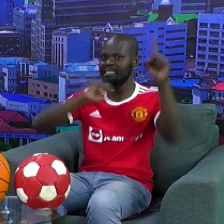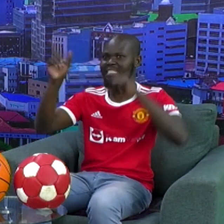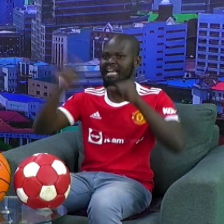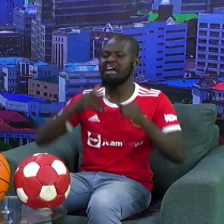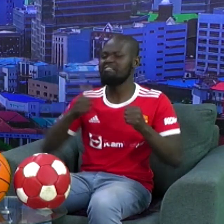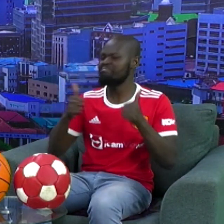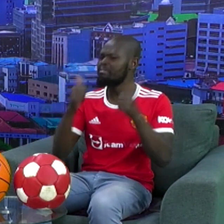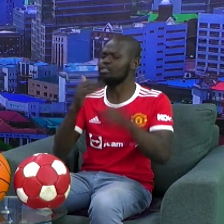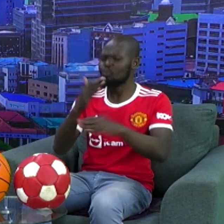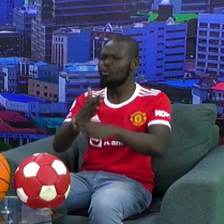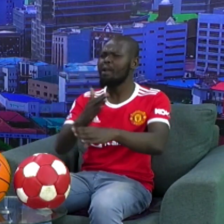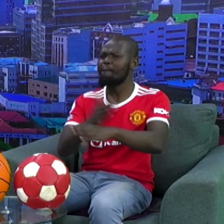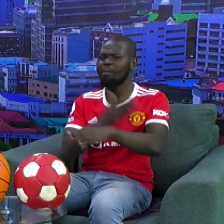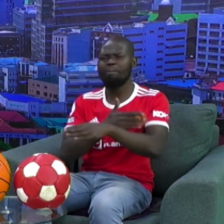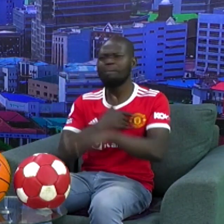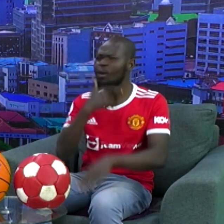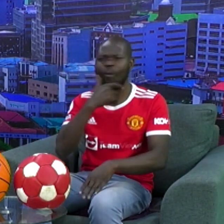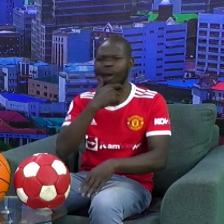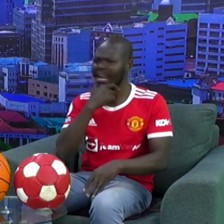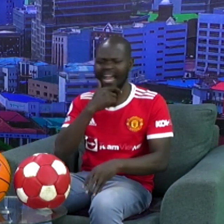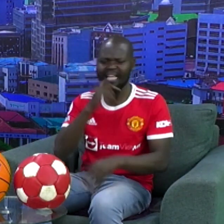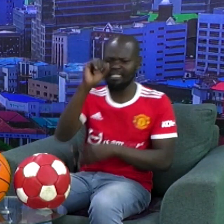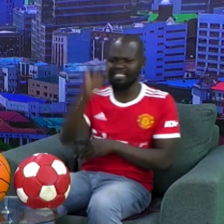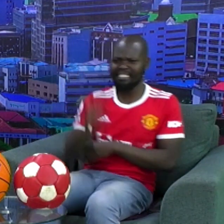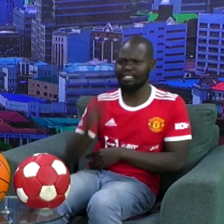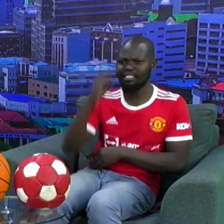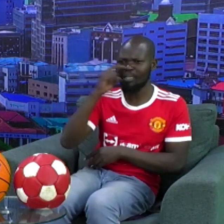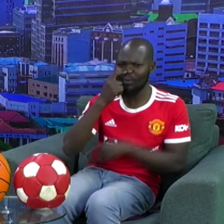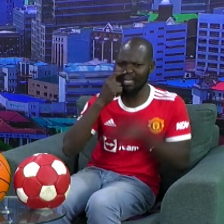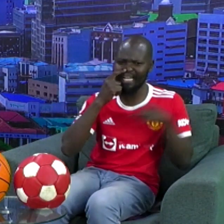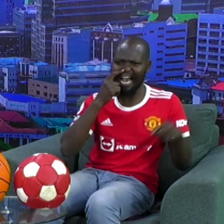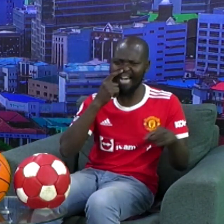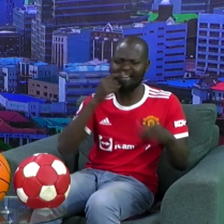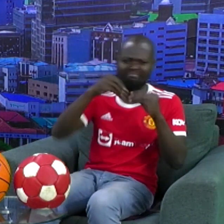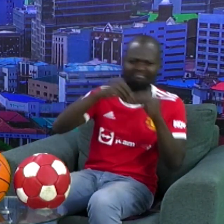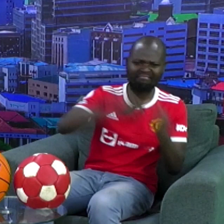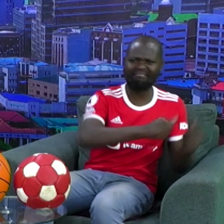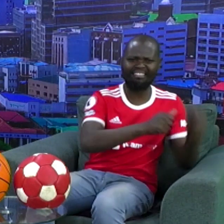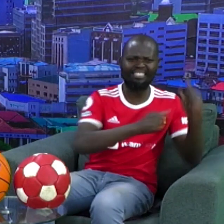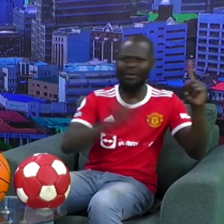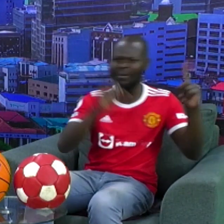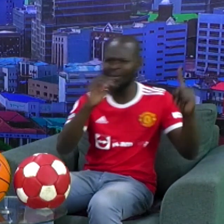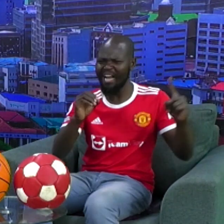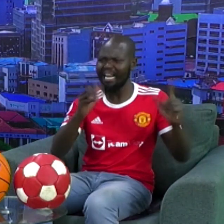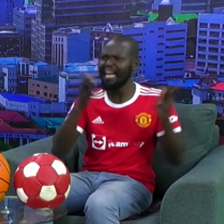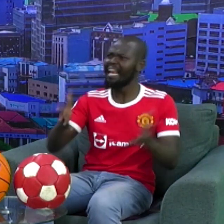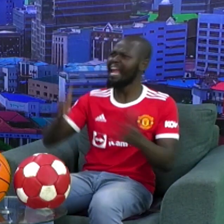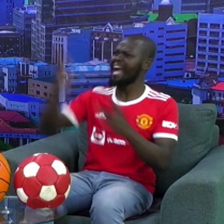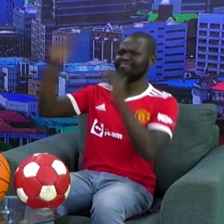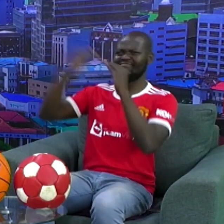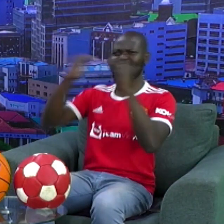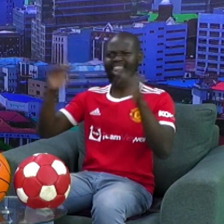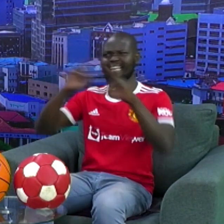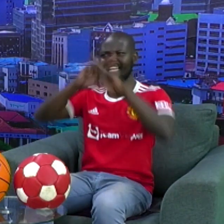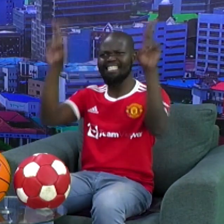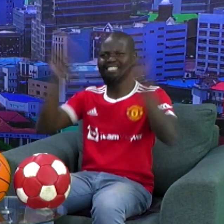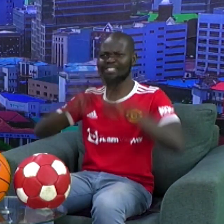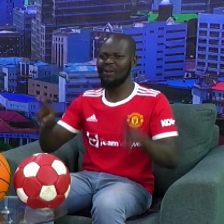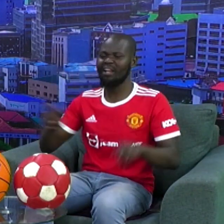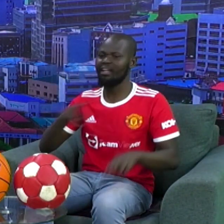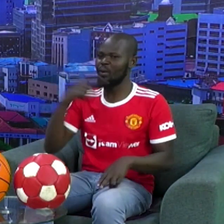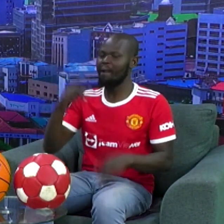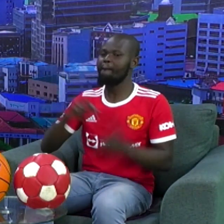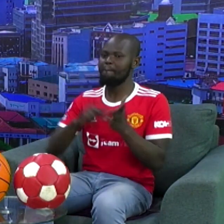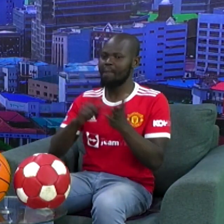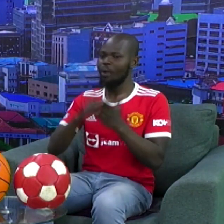be focusing on local about the Harambee Stars and the improvement that they have made. We saw how they did South Sudan